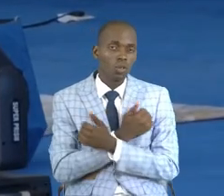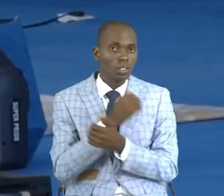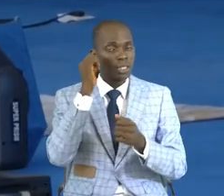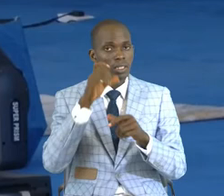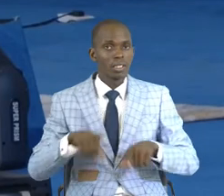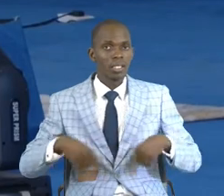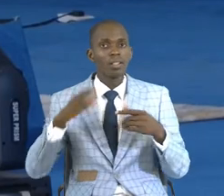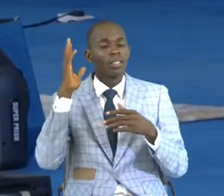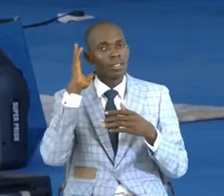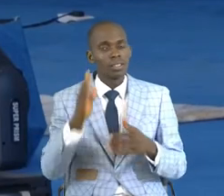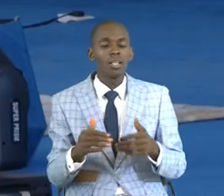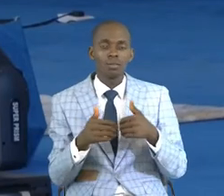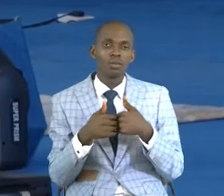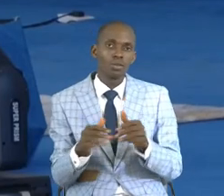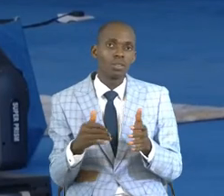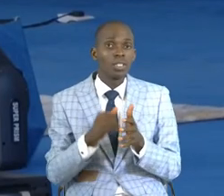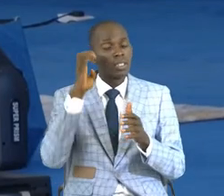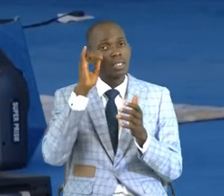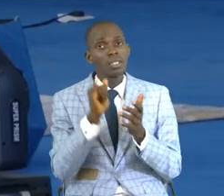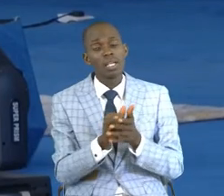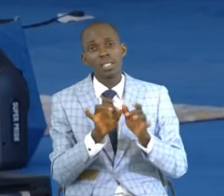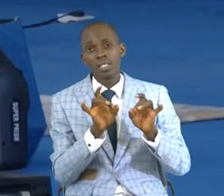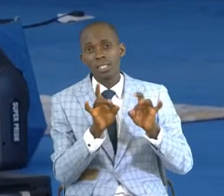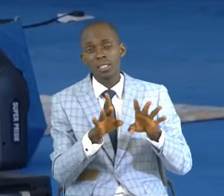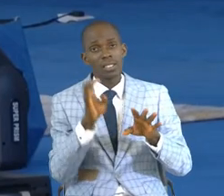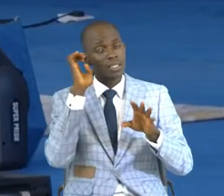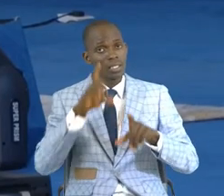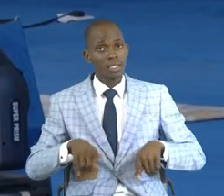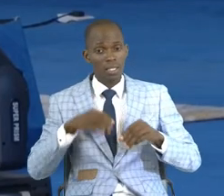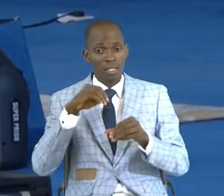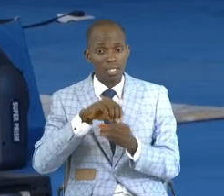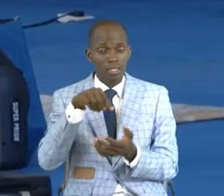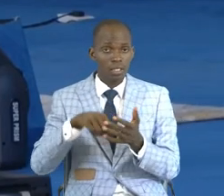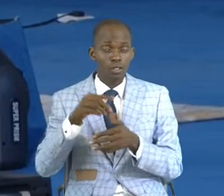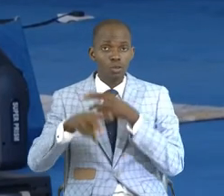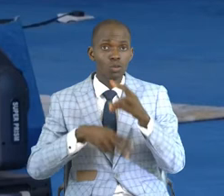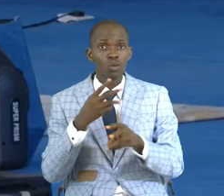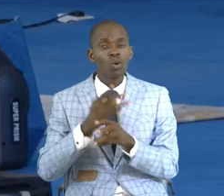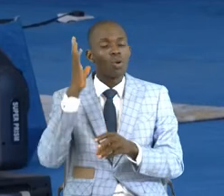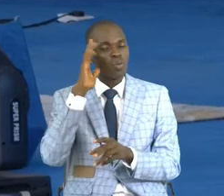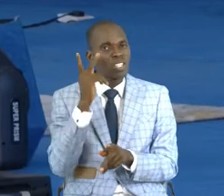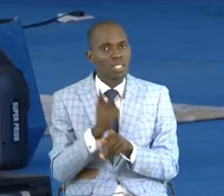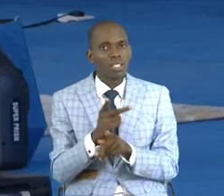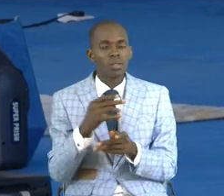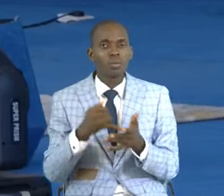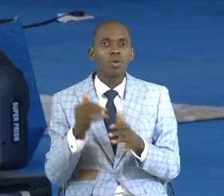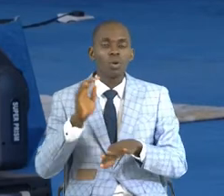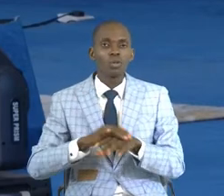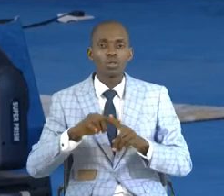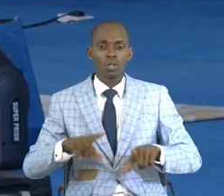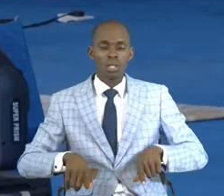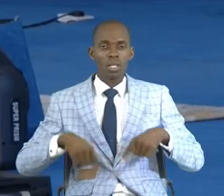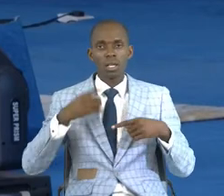that hateth his life in this world shall keep it unto life eternal.